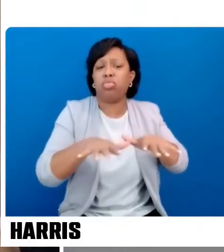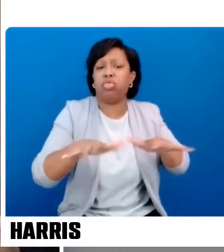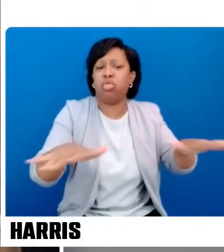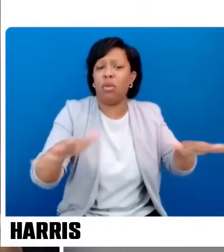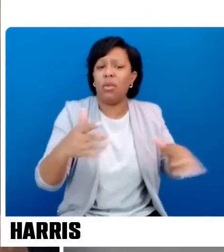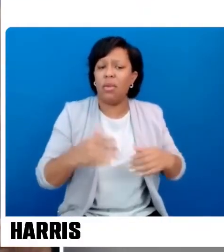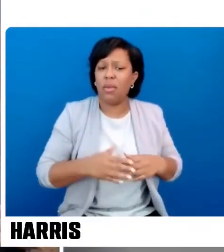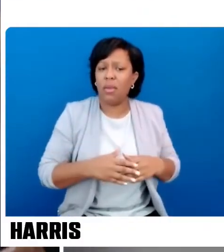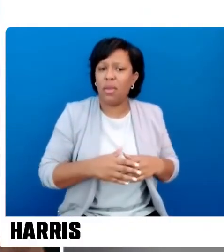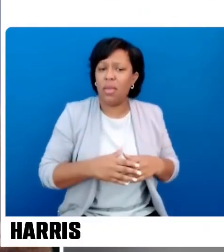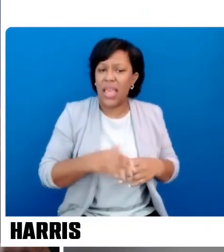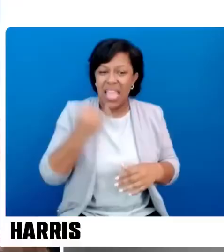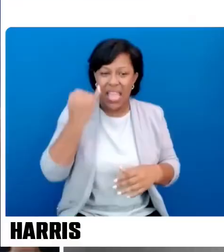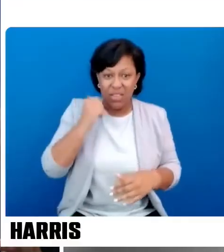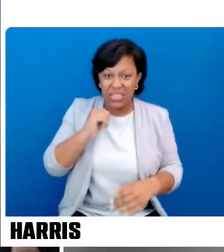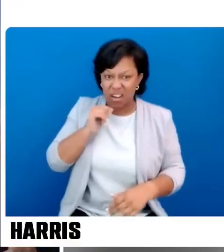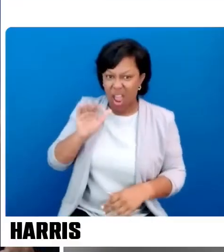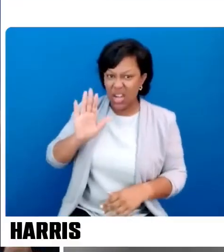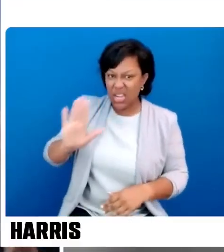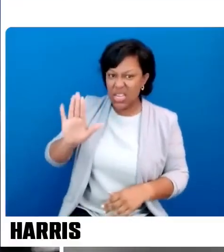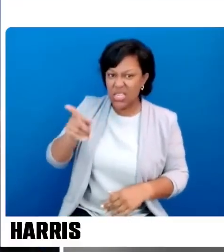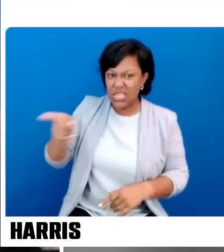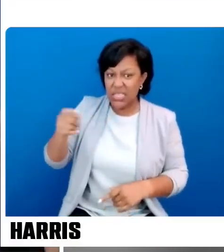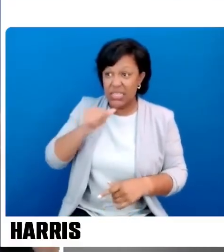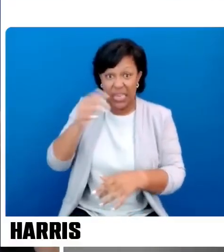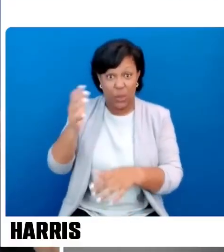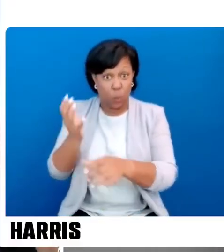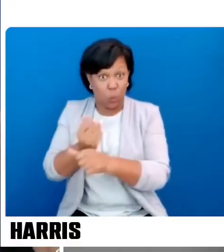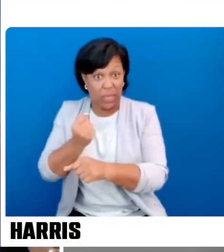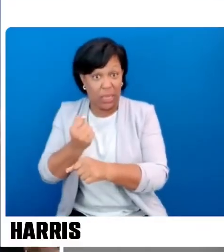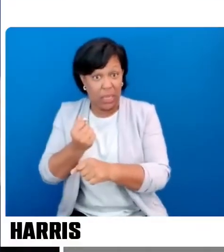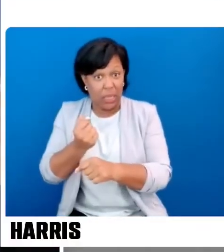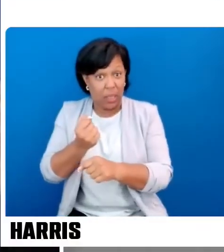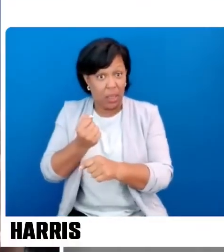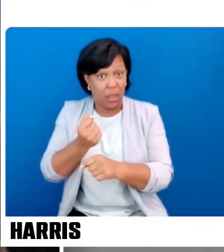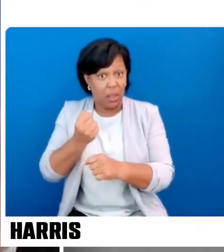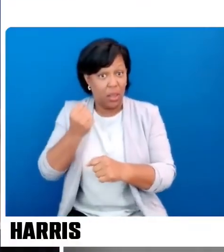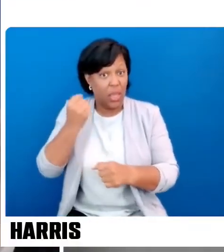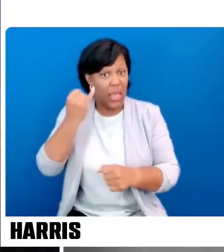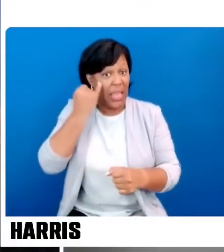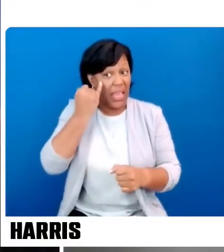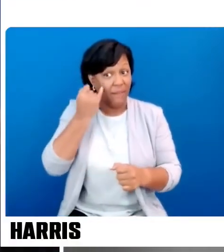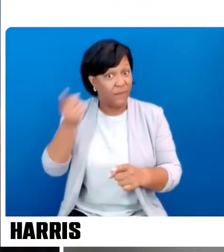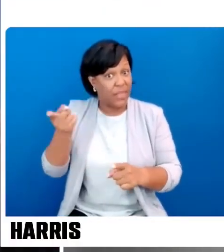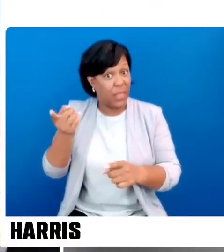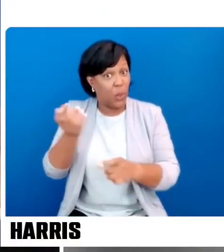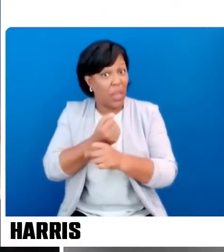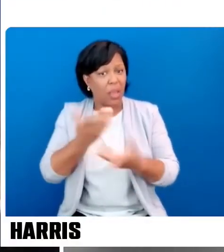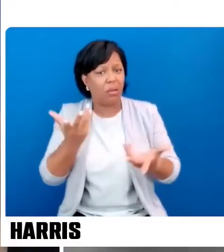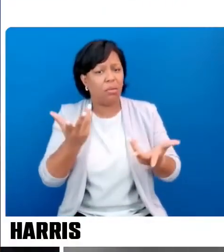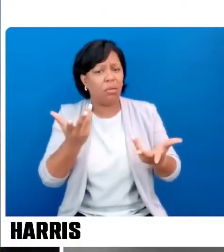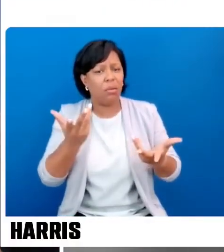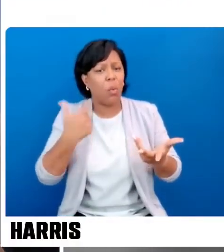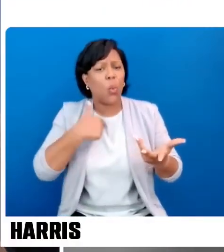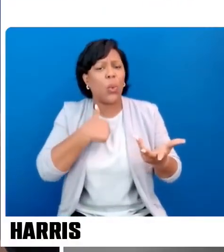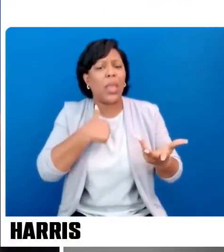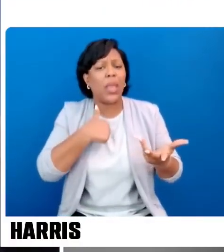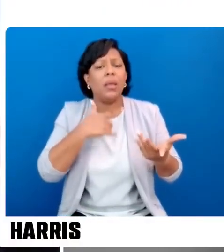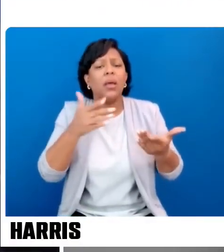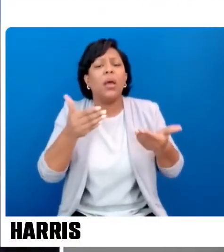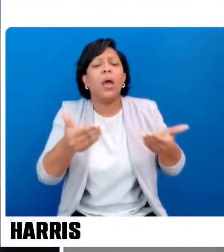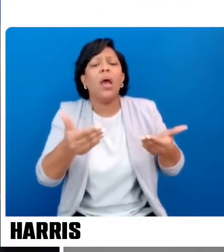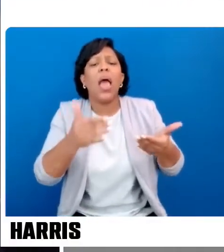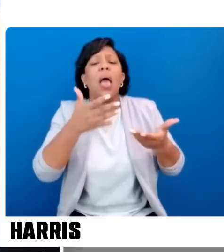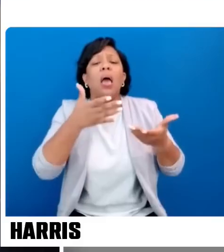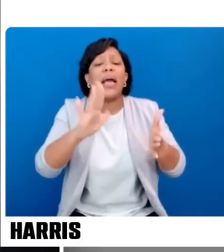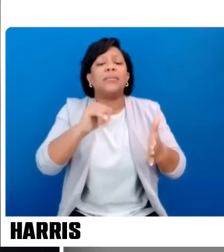liking. Let's turn the page on this. Let's not go back. Let's chart a course for the future